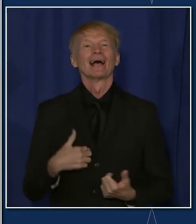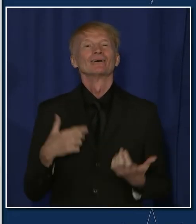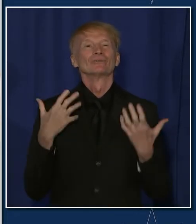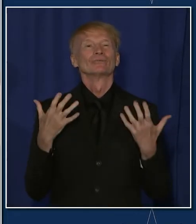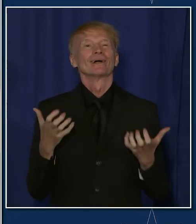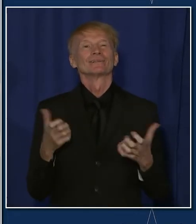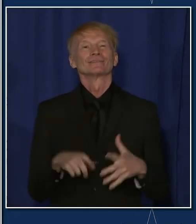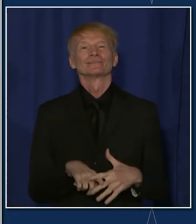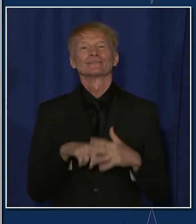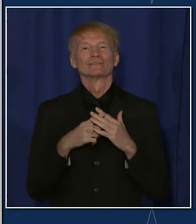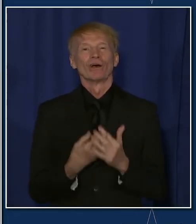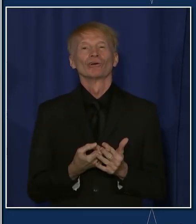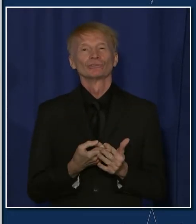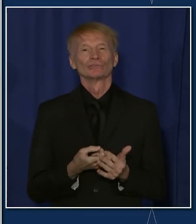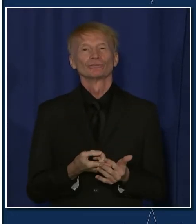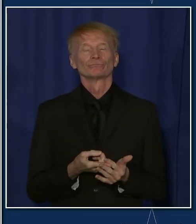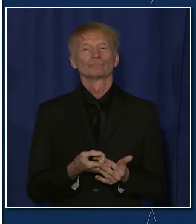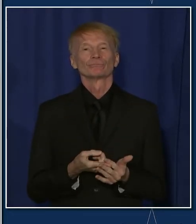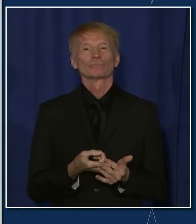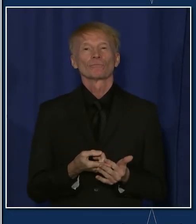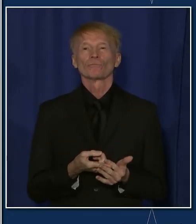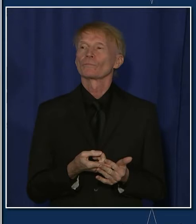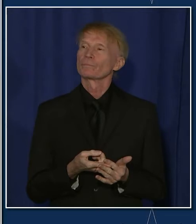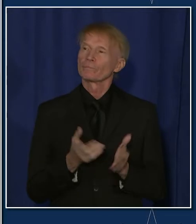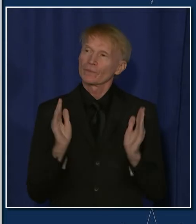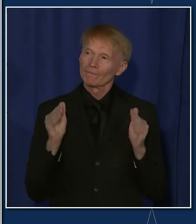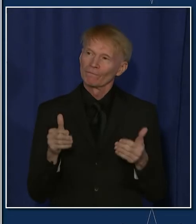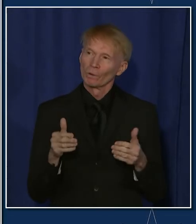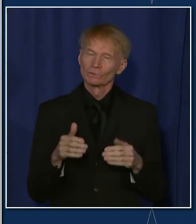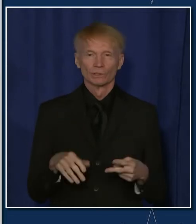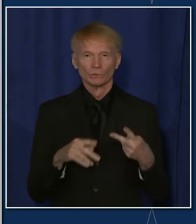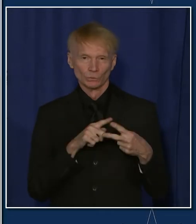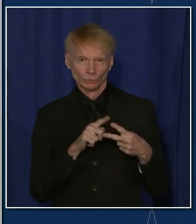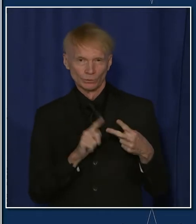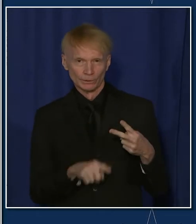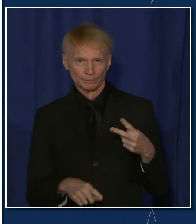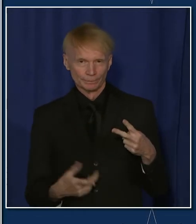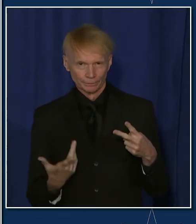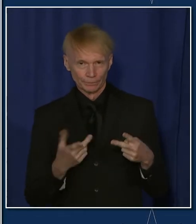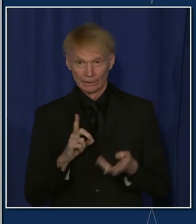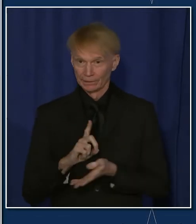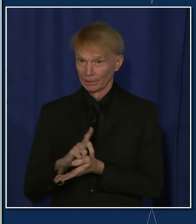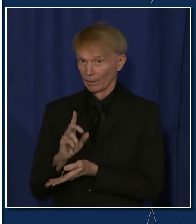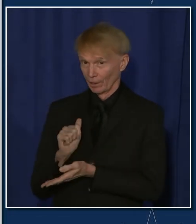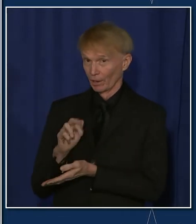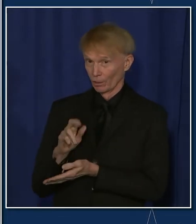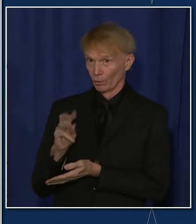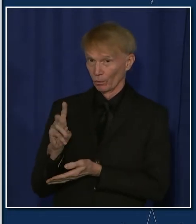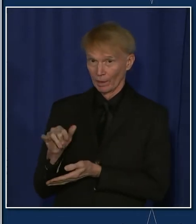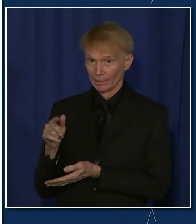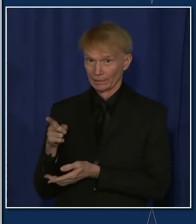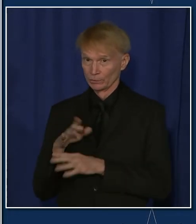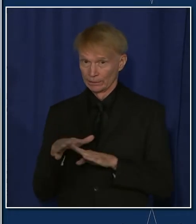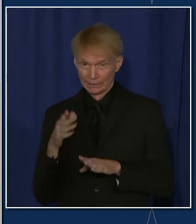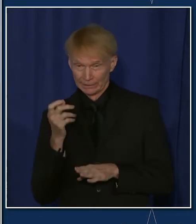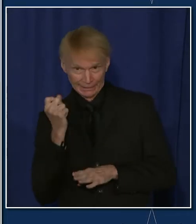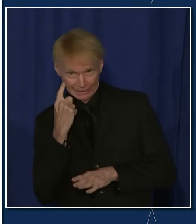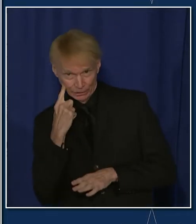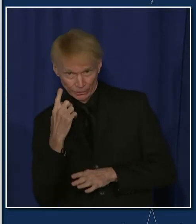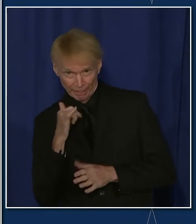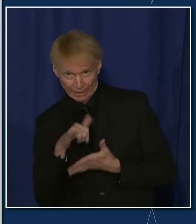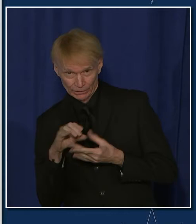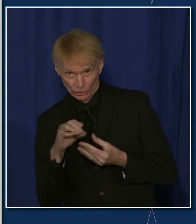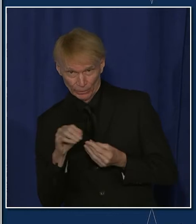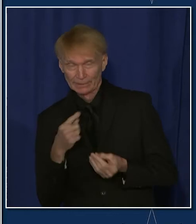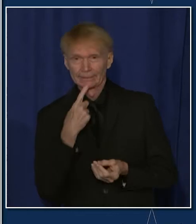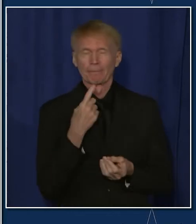start by focusing on two things. Dr. Arwady, if you didn't hear it, said the majority of people